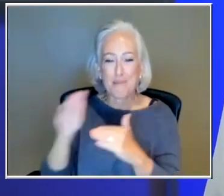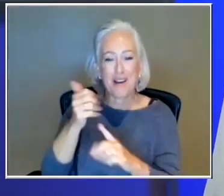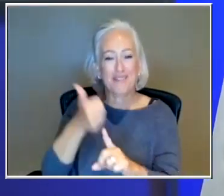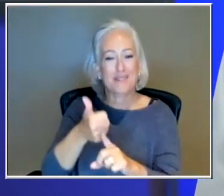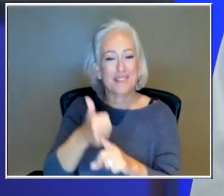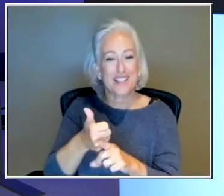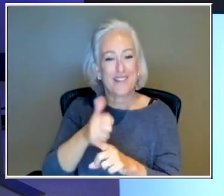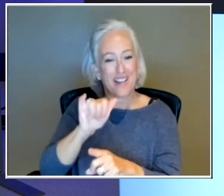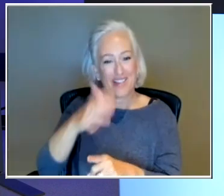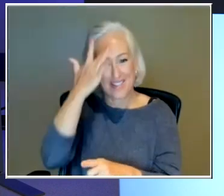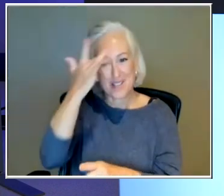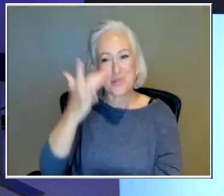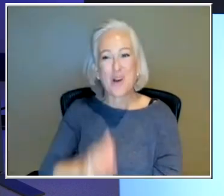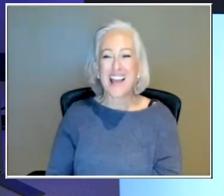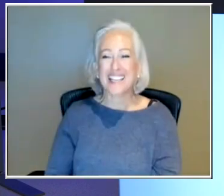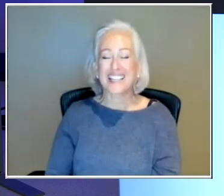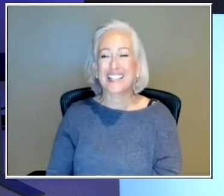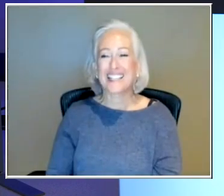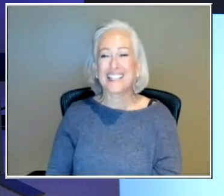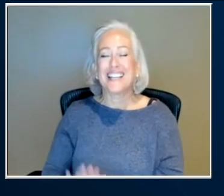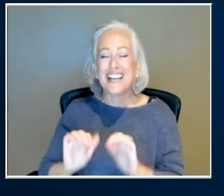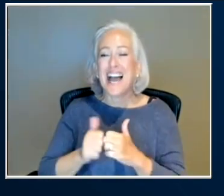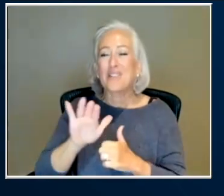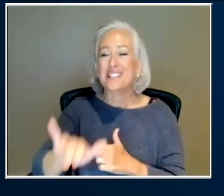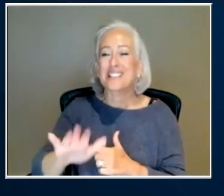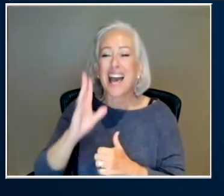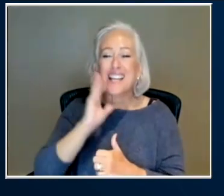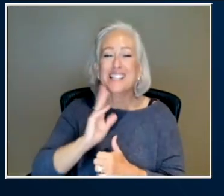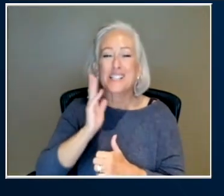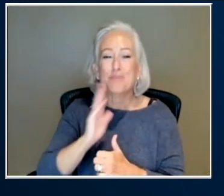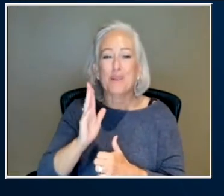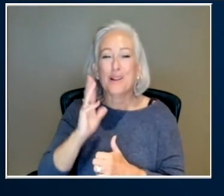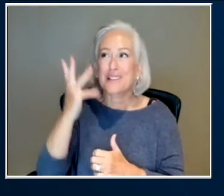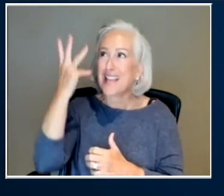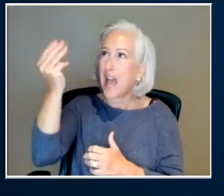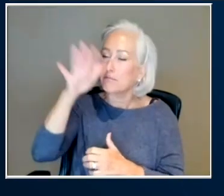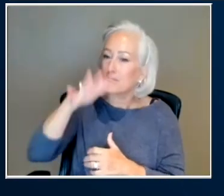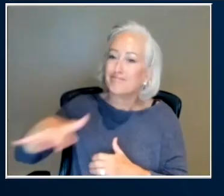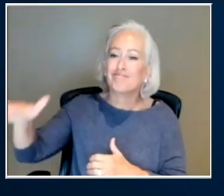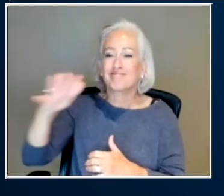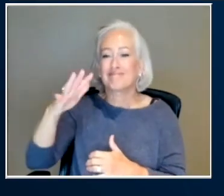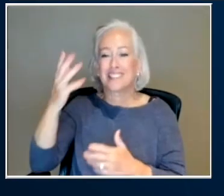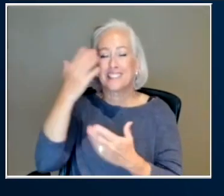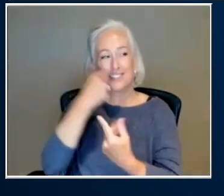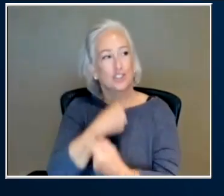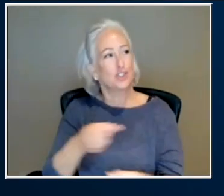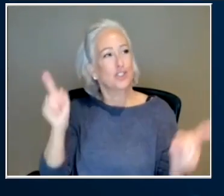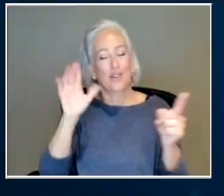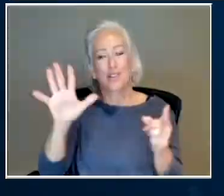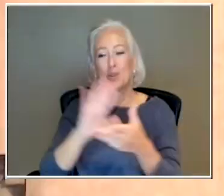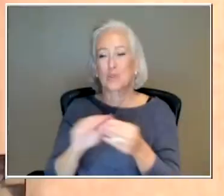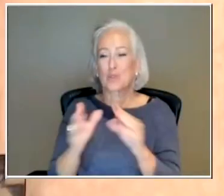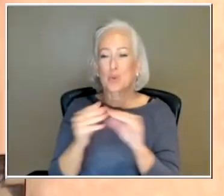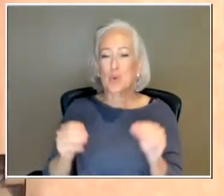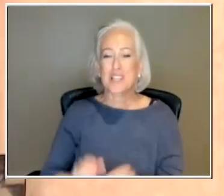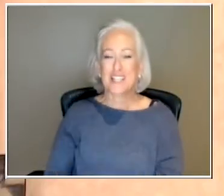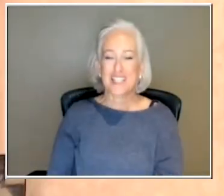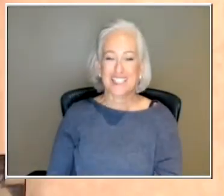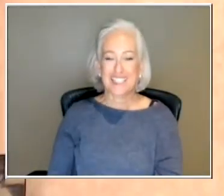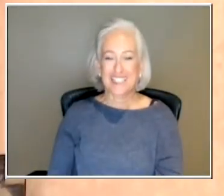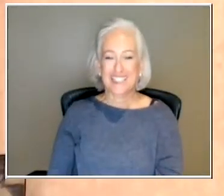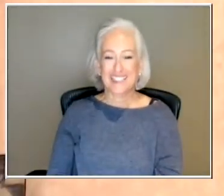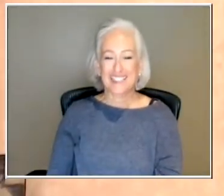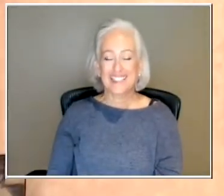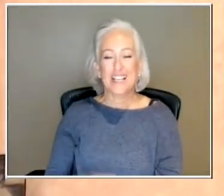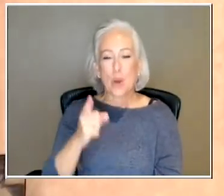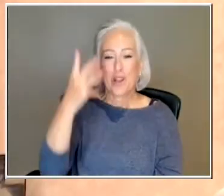it. How was that experience, Gary, being out there, again, sharing your story, on another platform? Well, it's when you're out